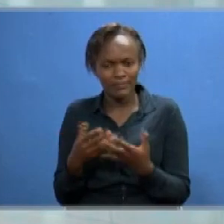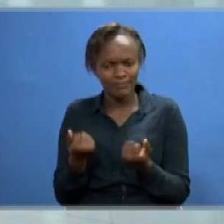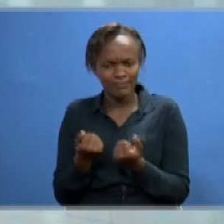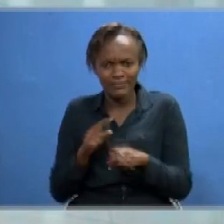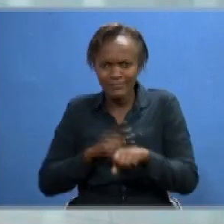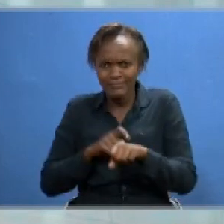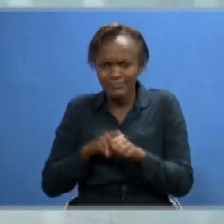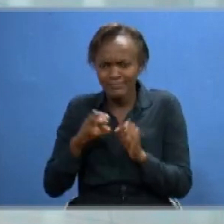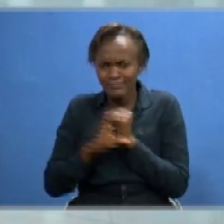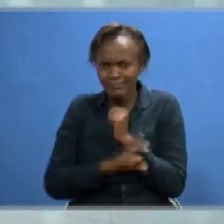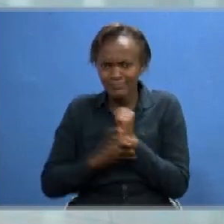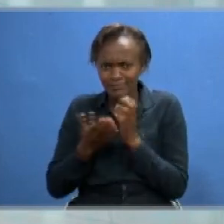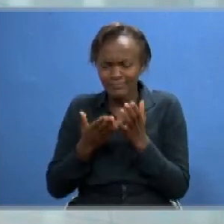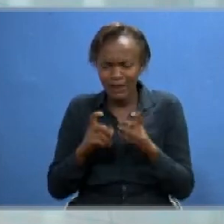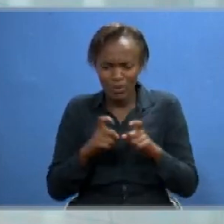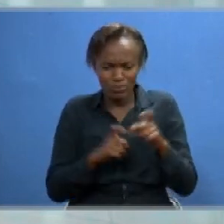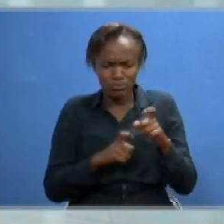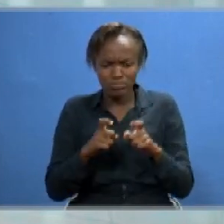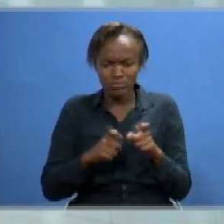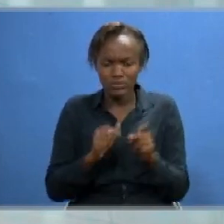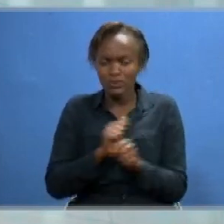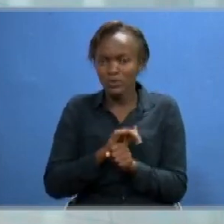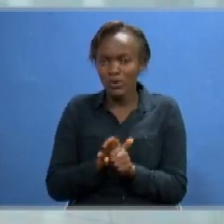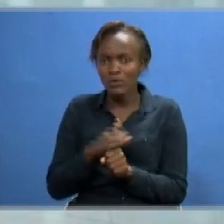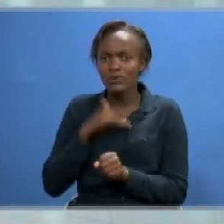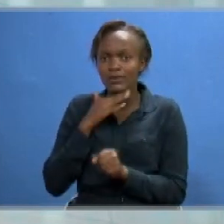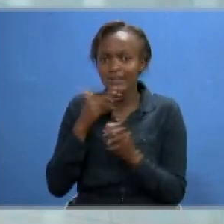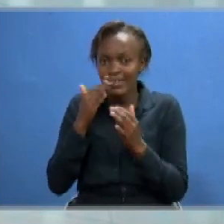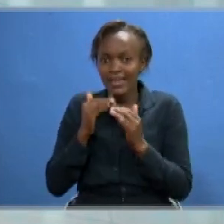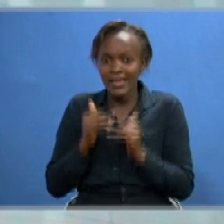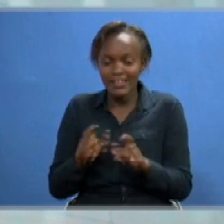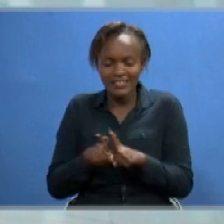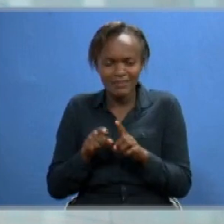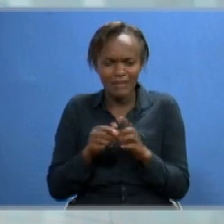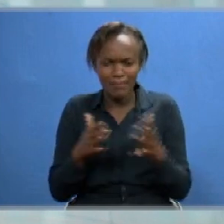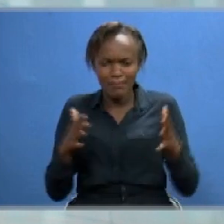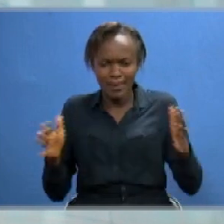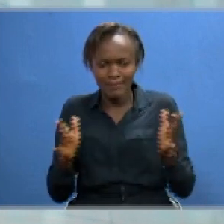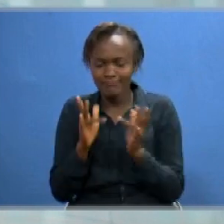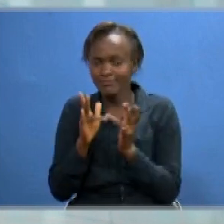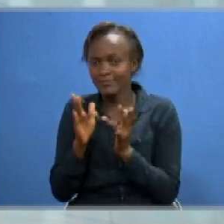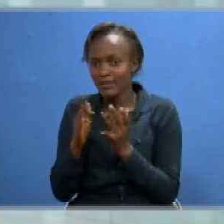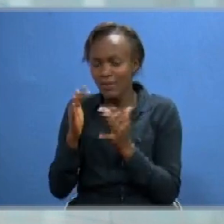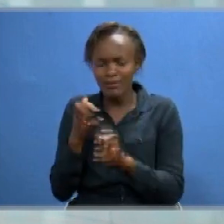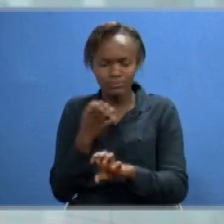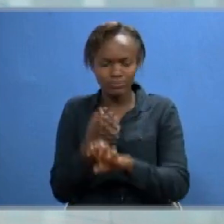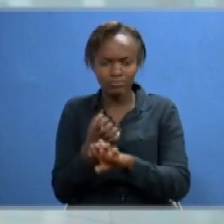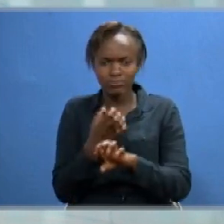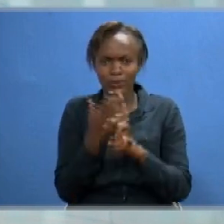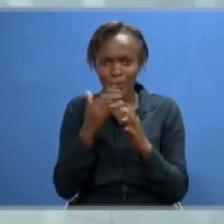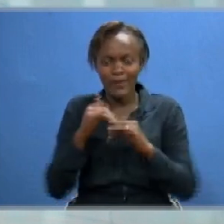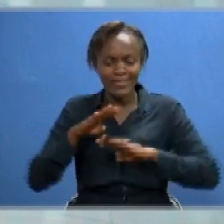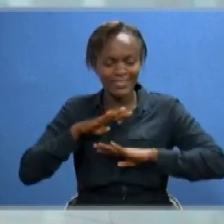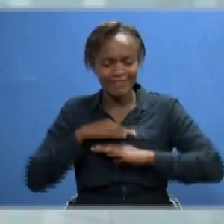The country continues to contain the spread of the deadly coronavirus. Mass testing still remains a hard nut to crack due to